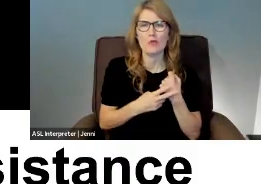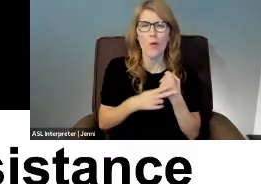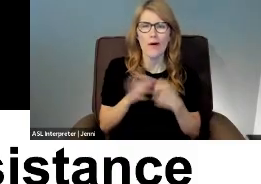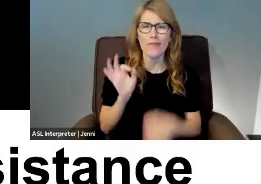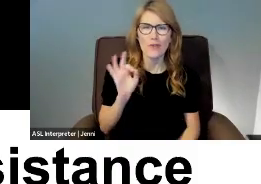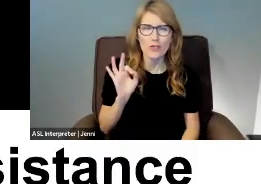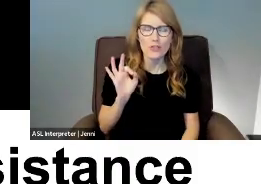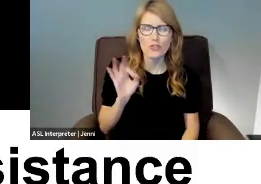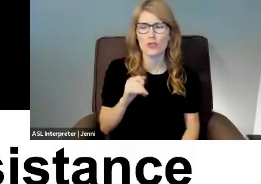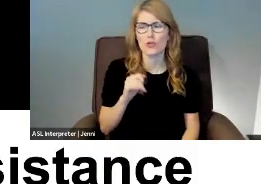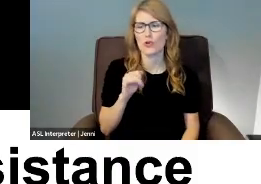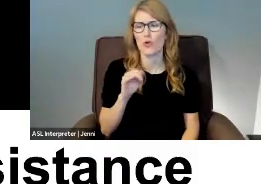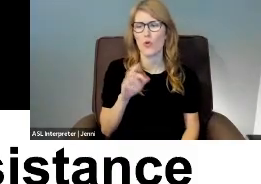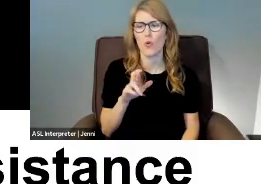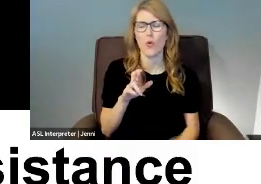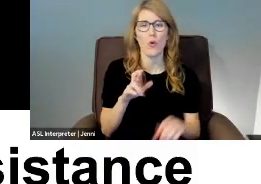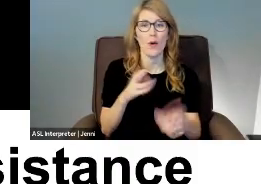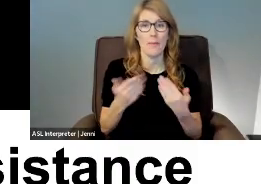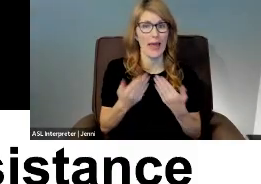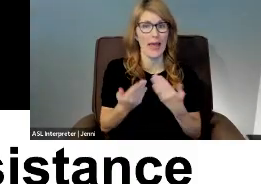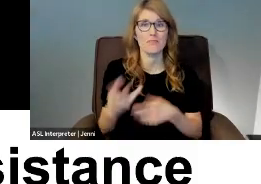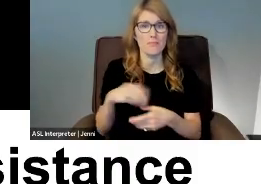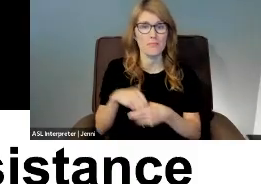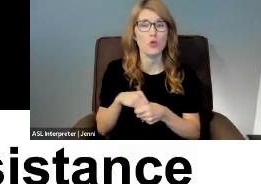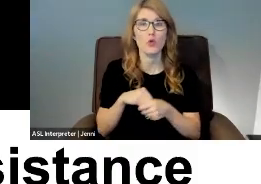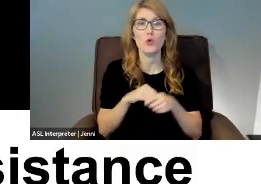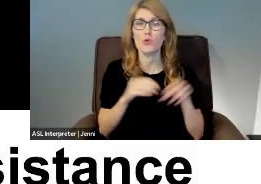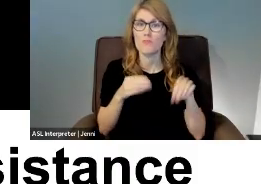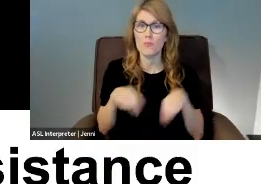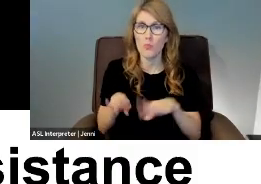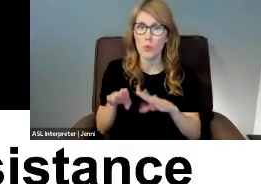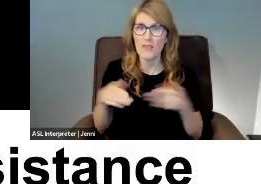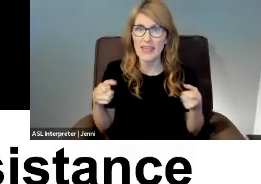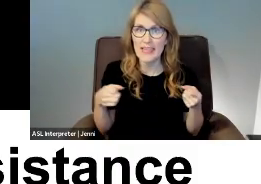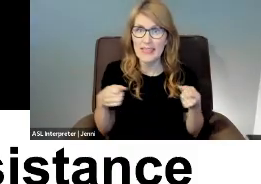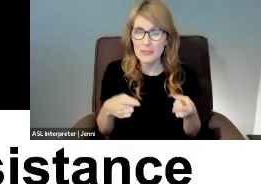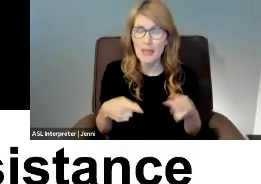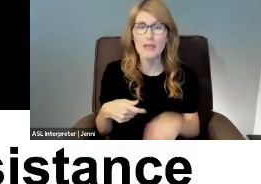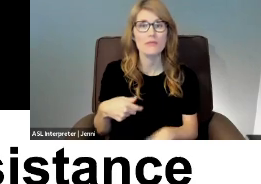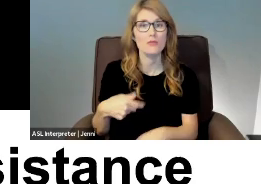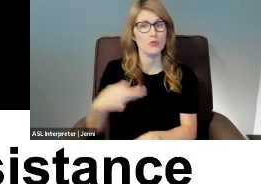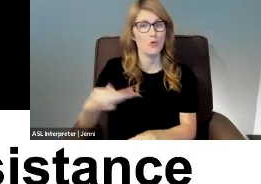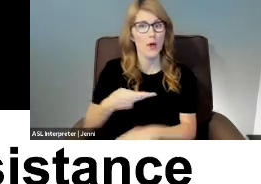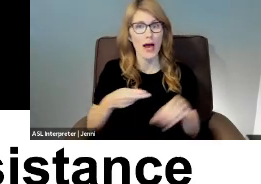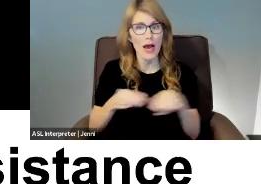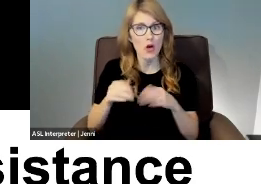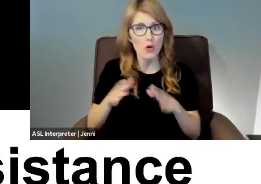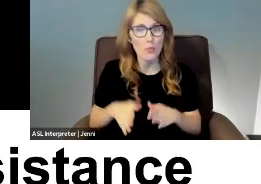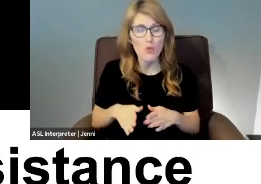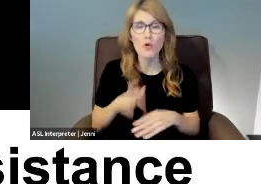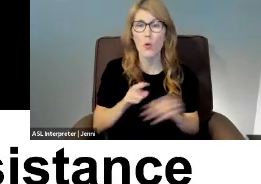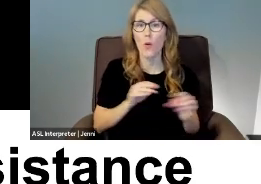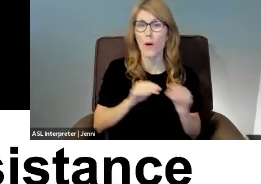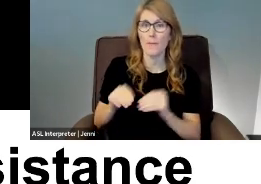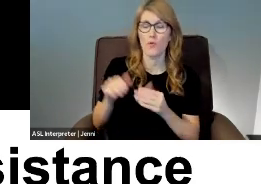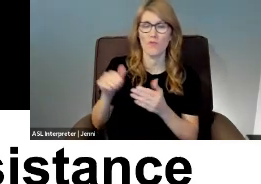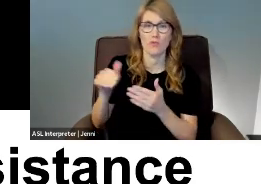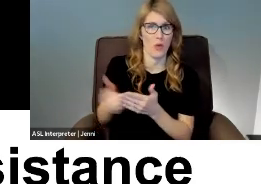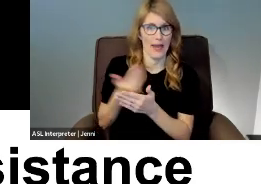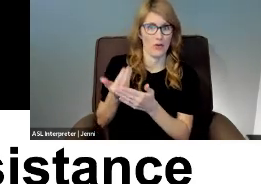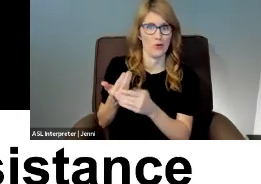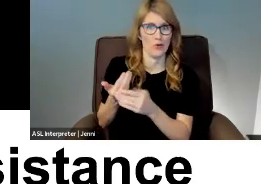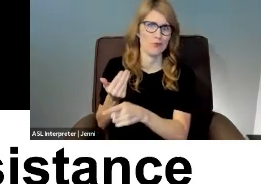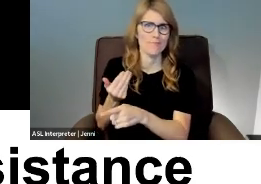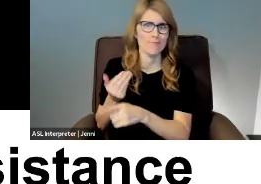may cover moving expenses to hire movers to move into a new residence temporarily, and you will need